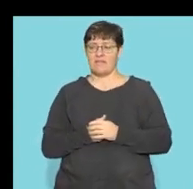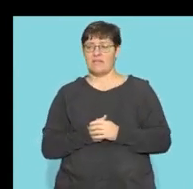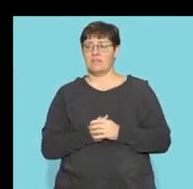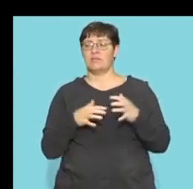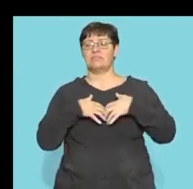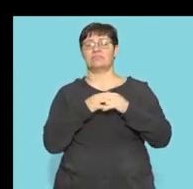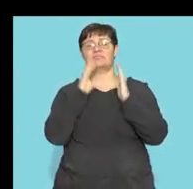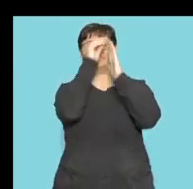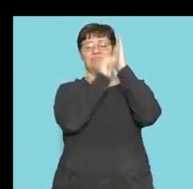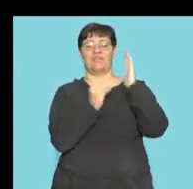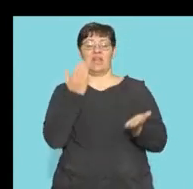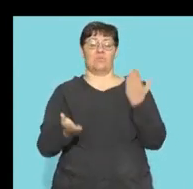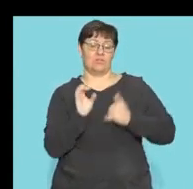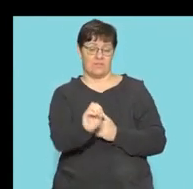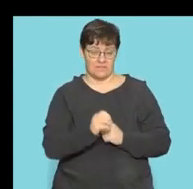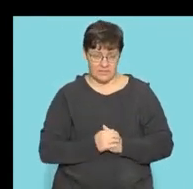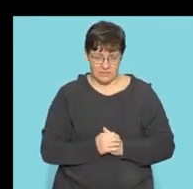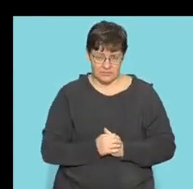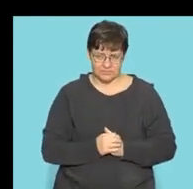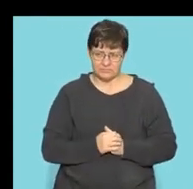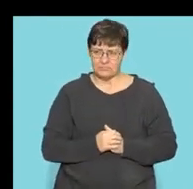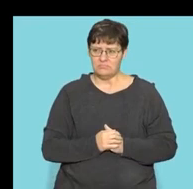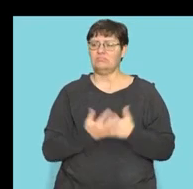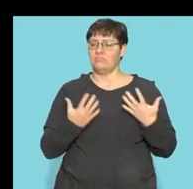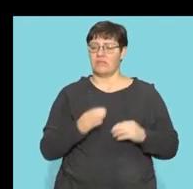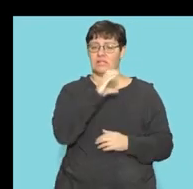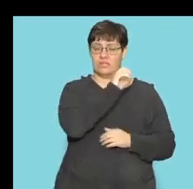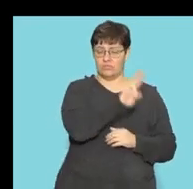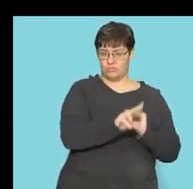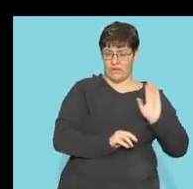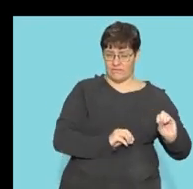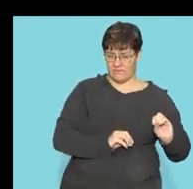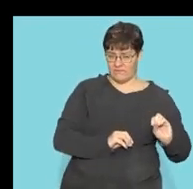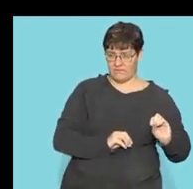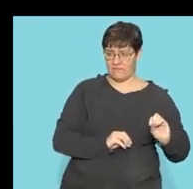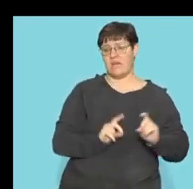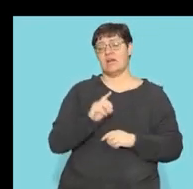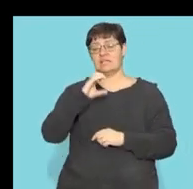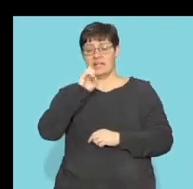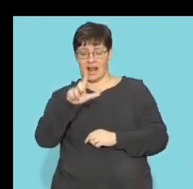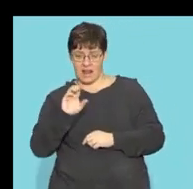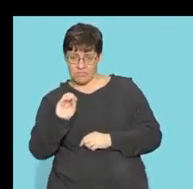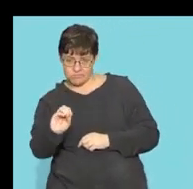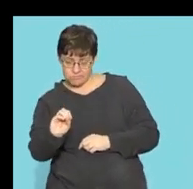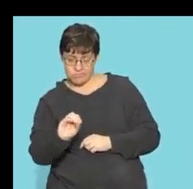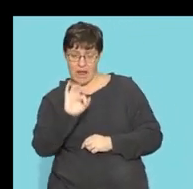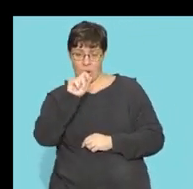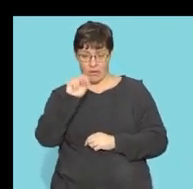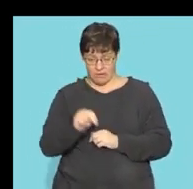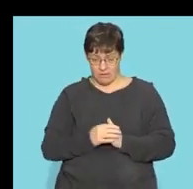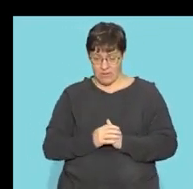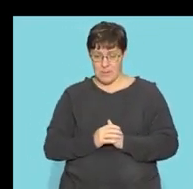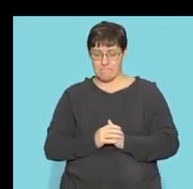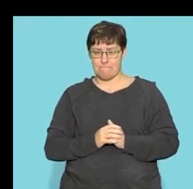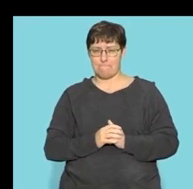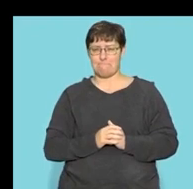copper ion over there, and we can then write down the equations. So you can see there's the copper ion, there's the